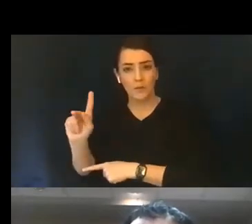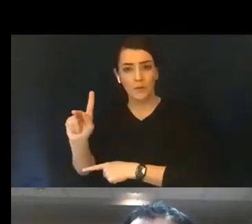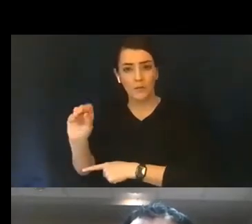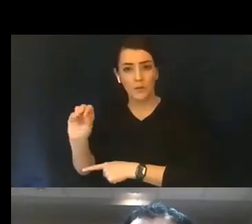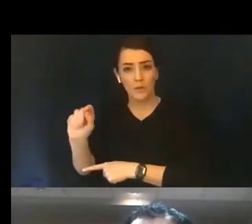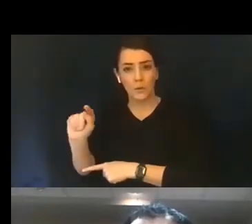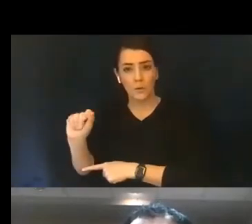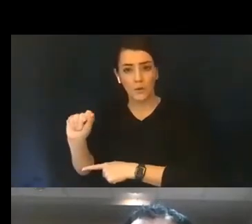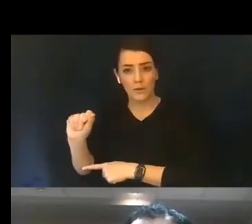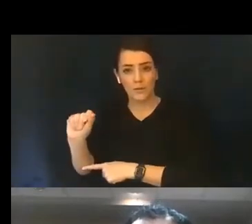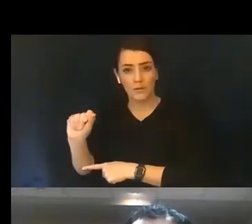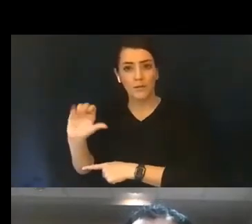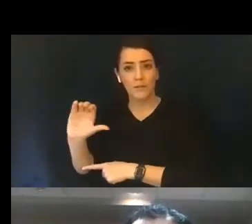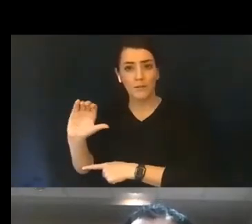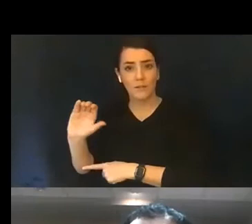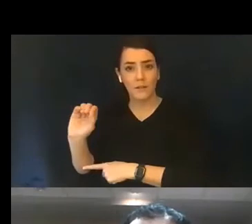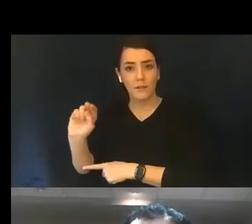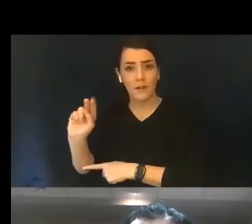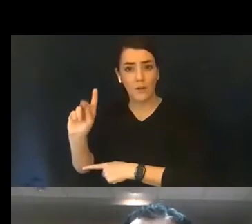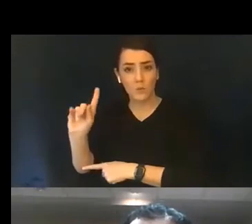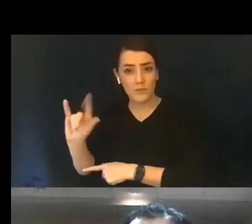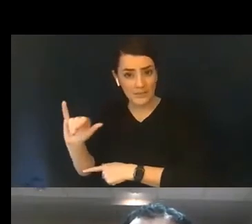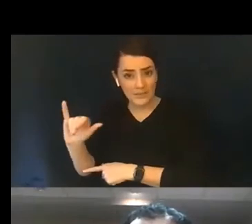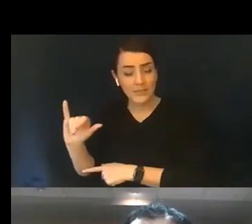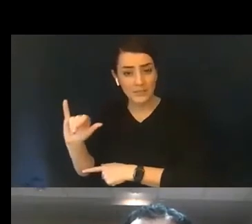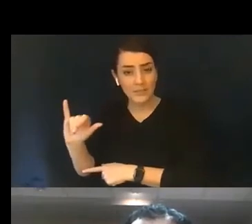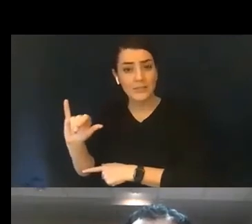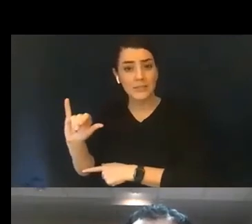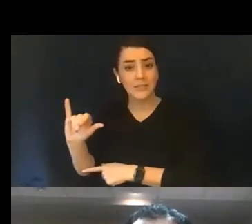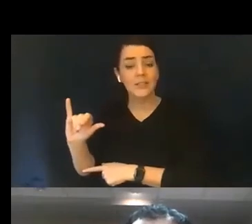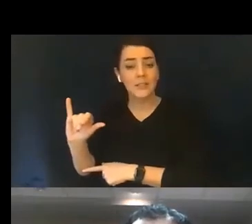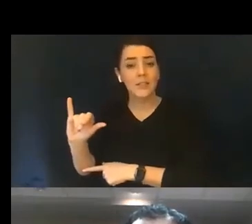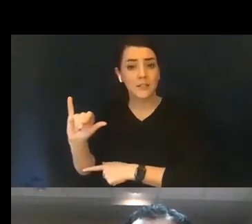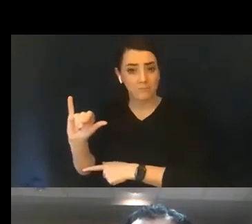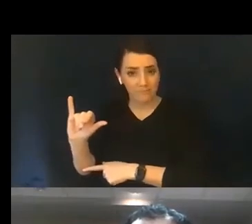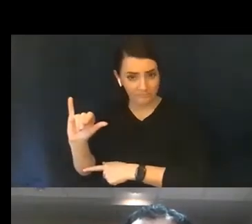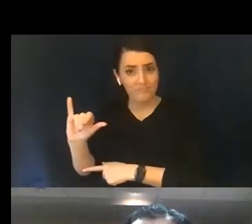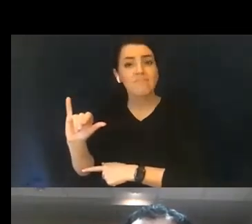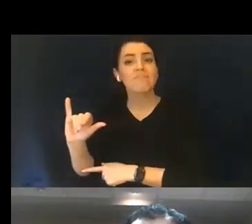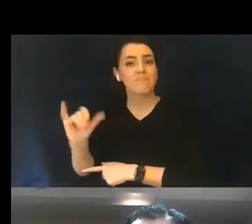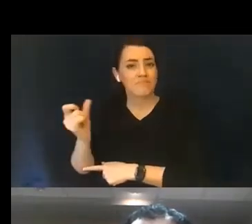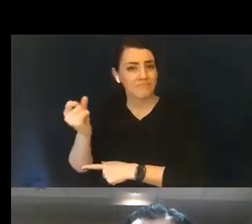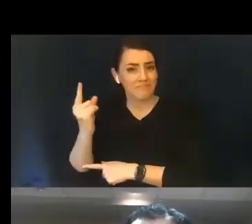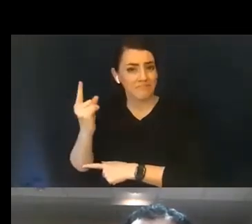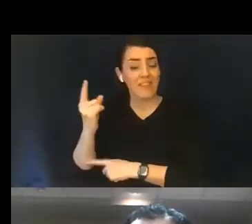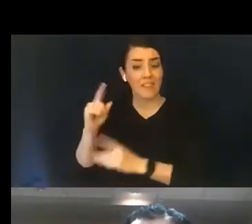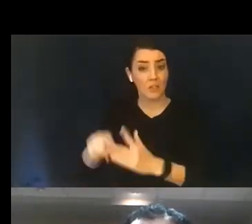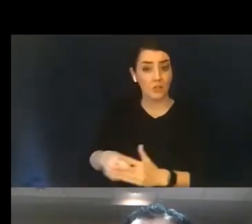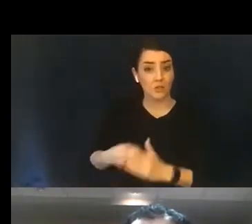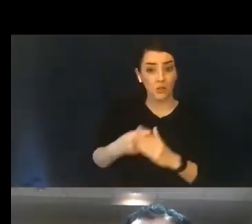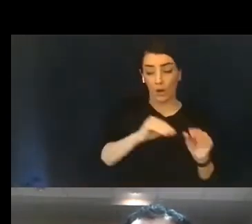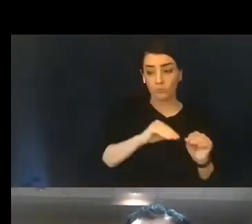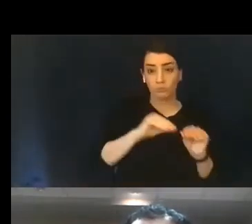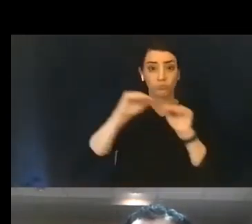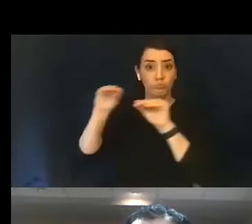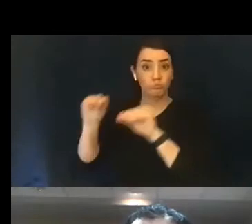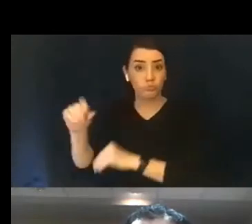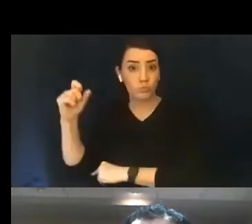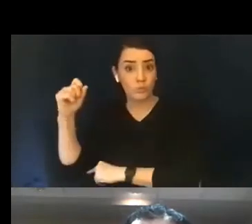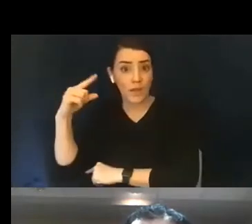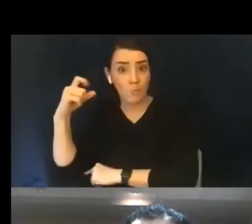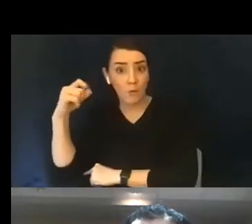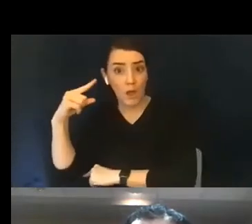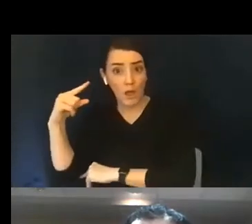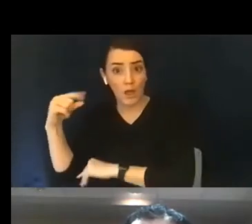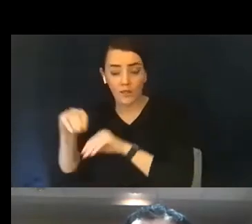as a growth out of St. Paul. The majority of the Cambodian community, the members were